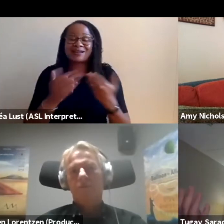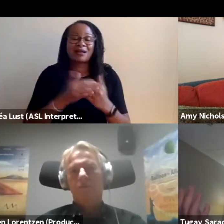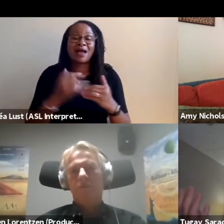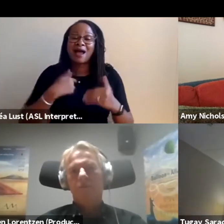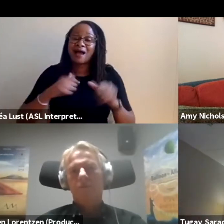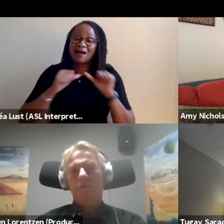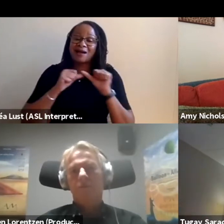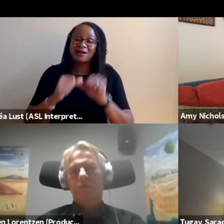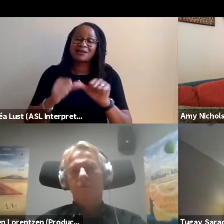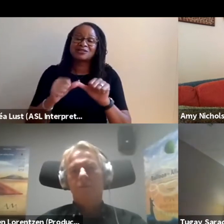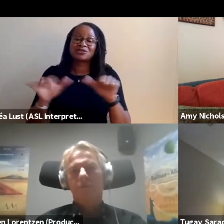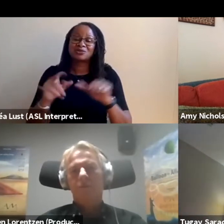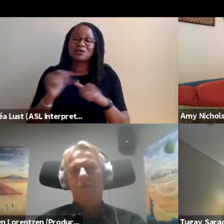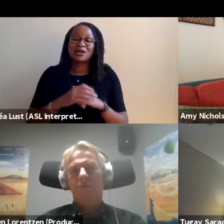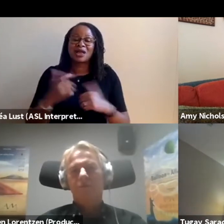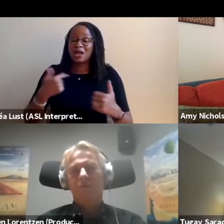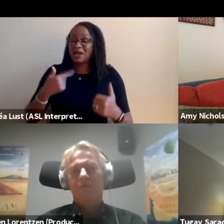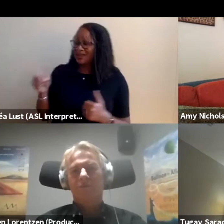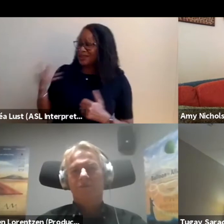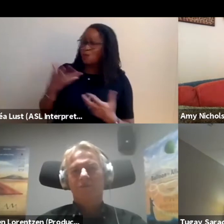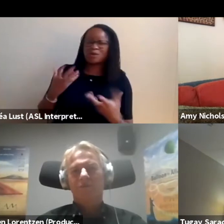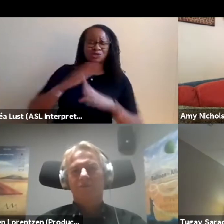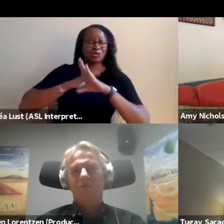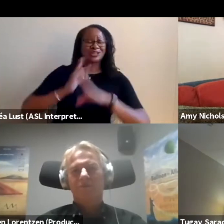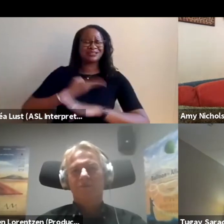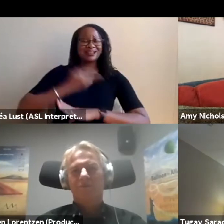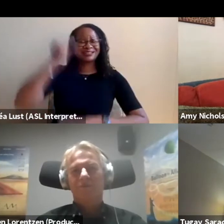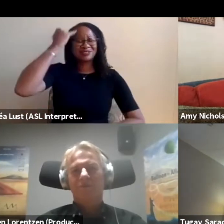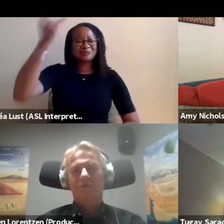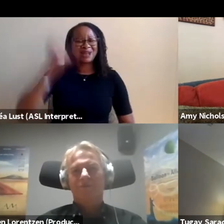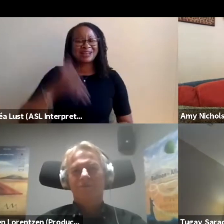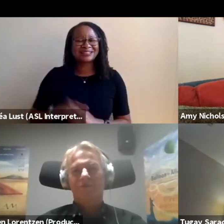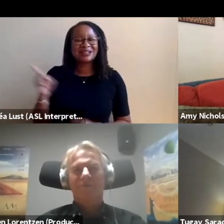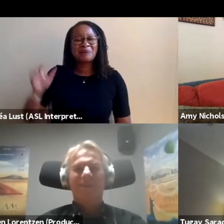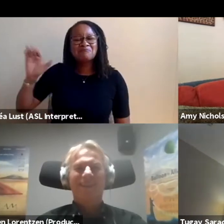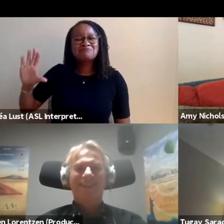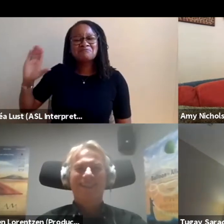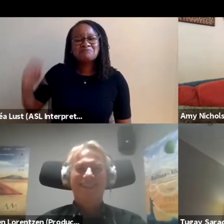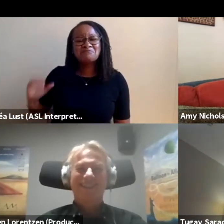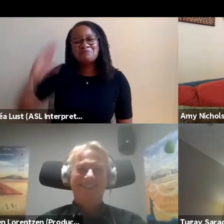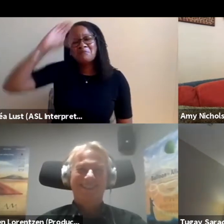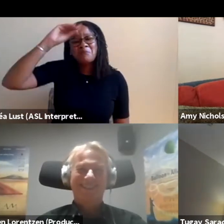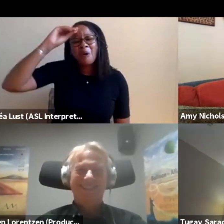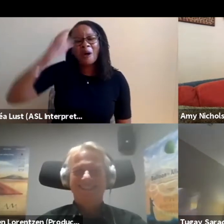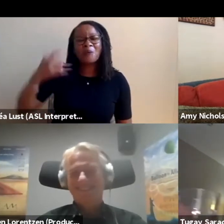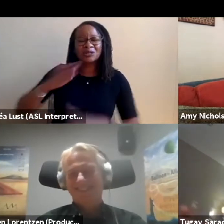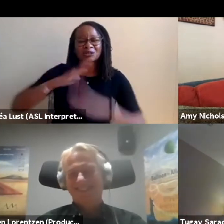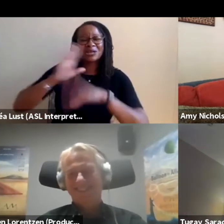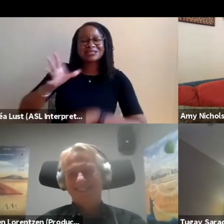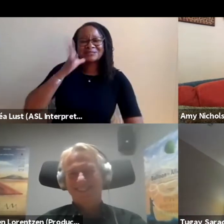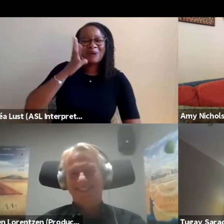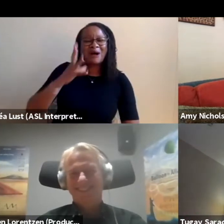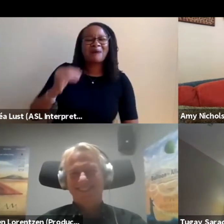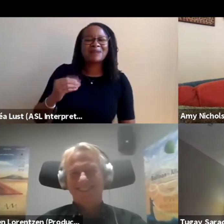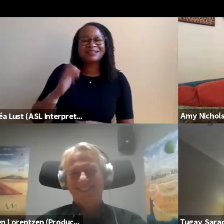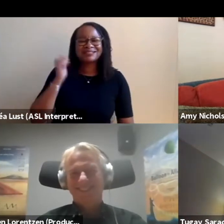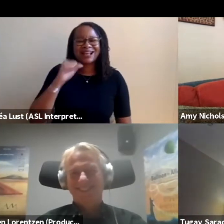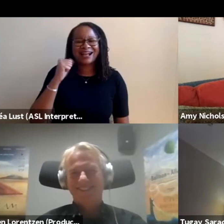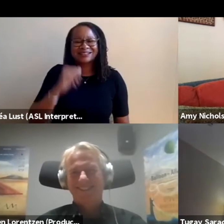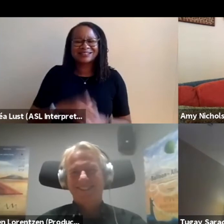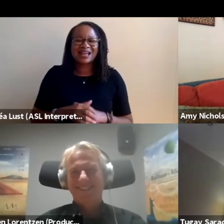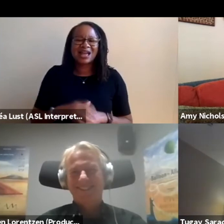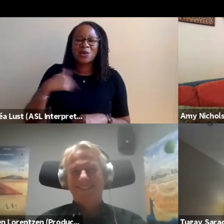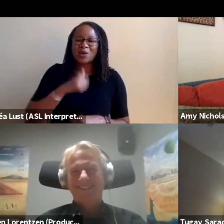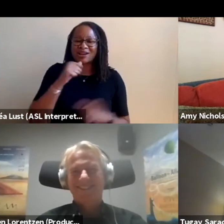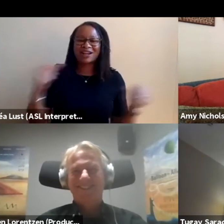he wants to protect us, you know. Imagine, you know, this little boy wants to protect his mom and his aunt, that we are not